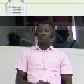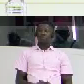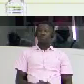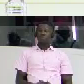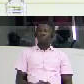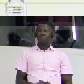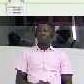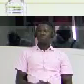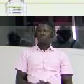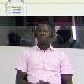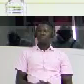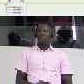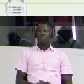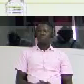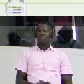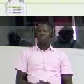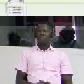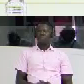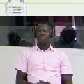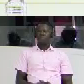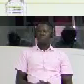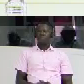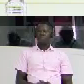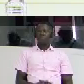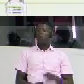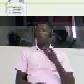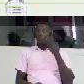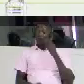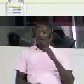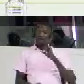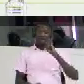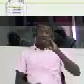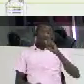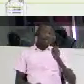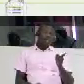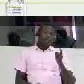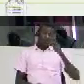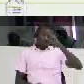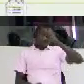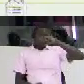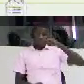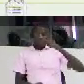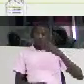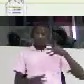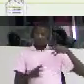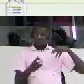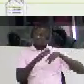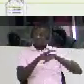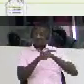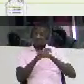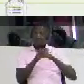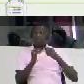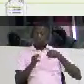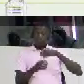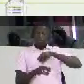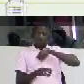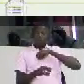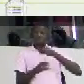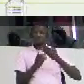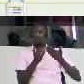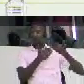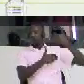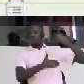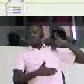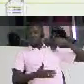join us. bi ñoom ay ji duggee ba pare nag den man suma boppam man si gannaaw laa dee taxaw man du ma dee nekk ci digga bi. When